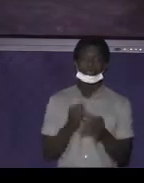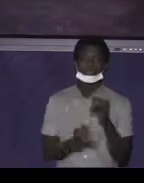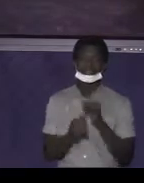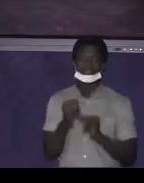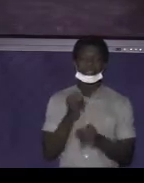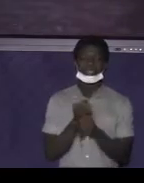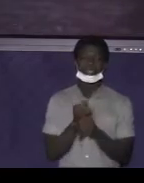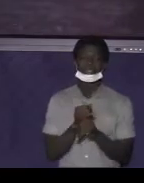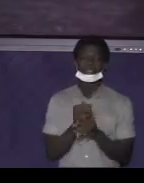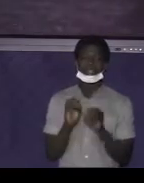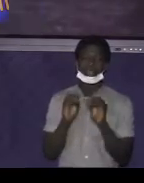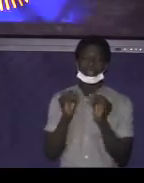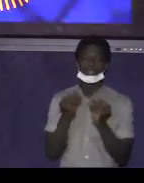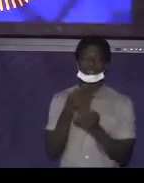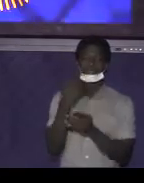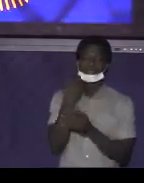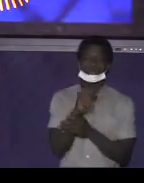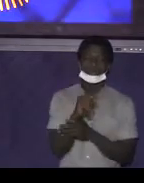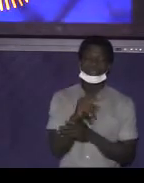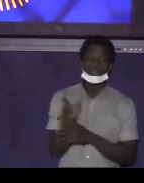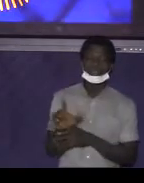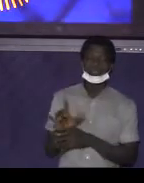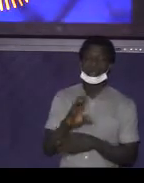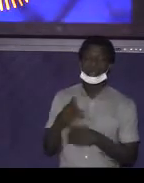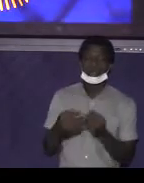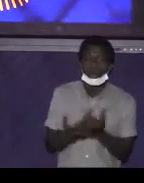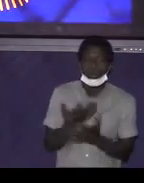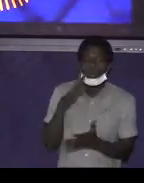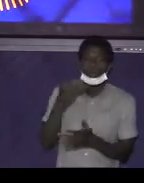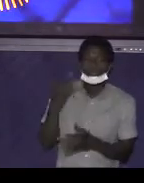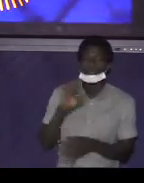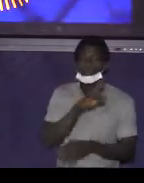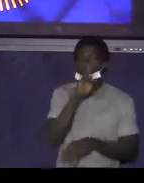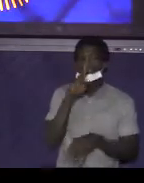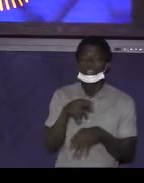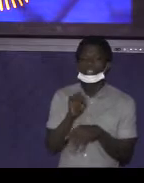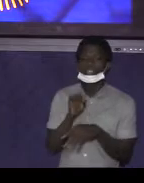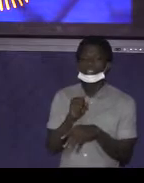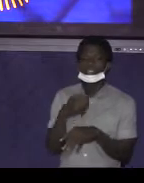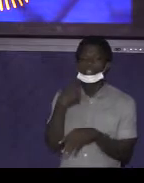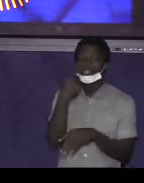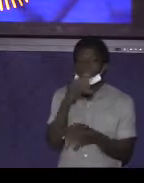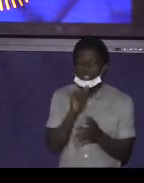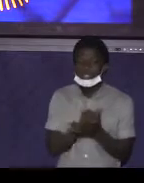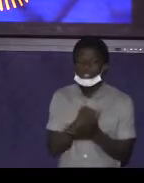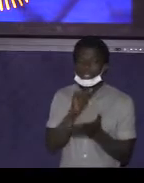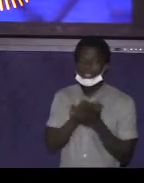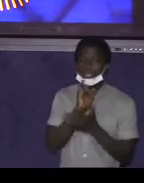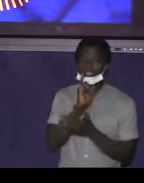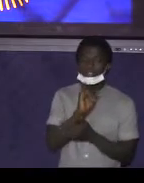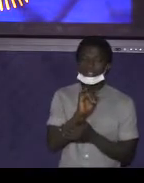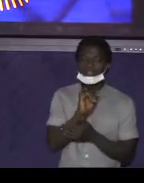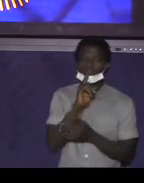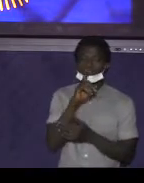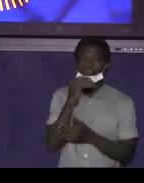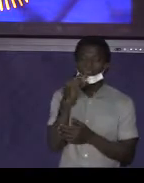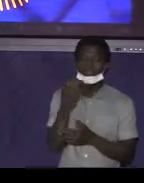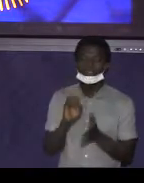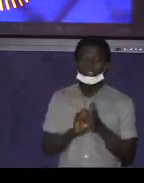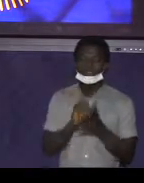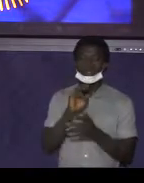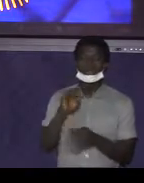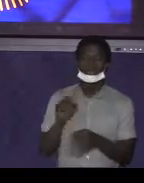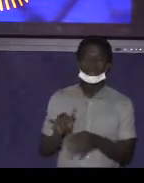international organizations. The Commonwealth of Nations, say that. That's one of the examples,